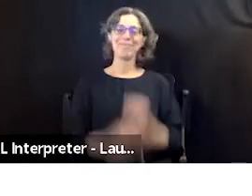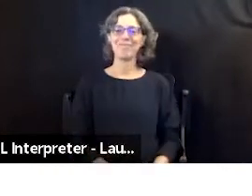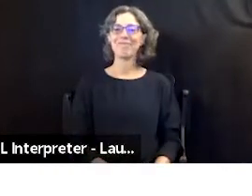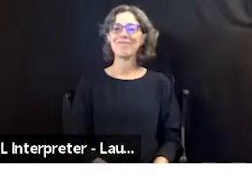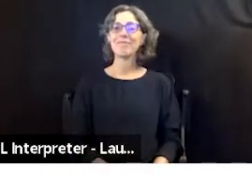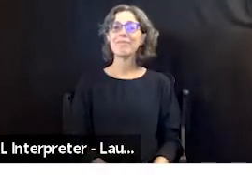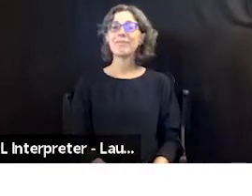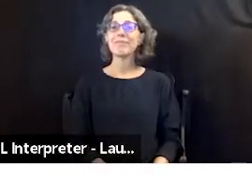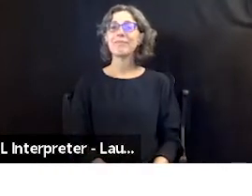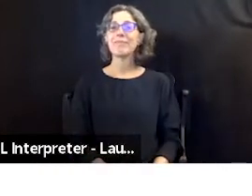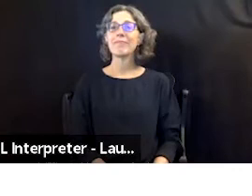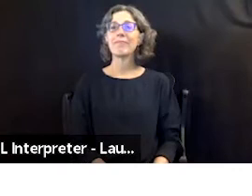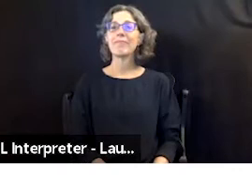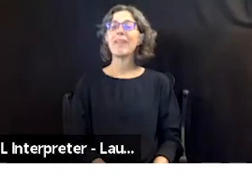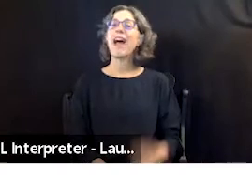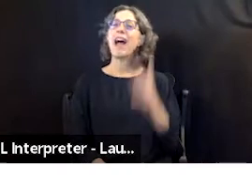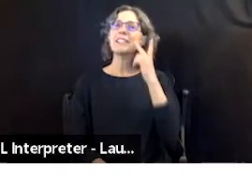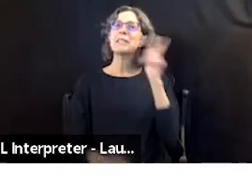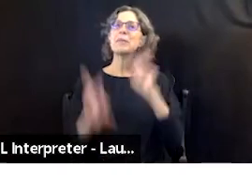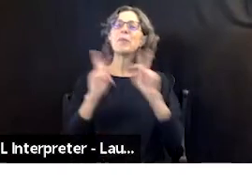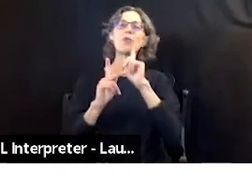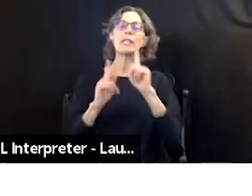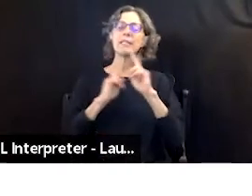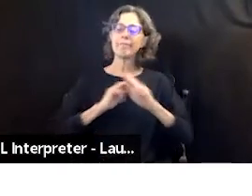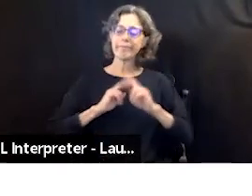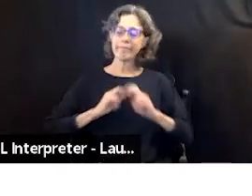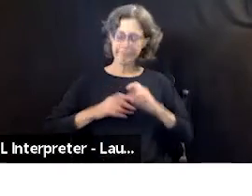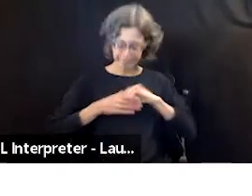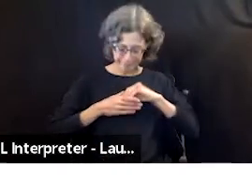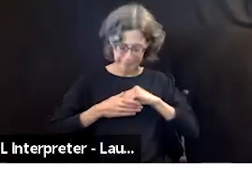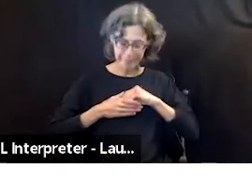Yeah, I see everybody being very reflective. And that's